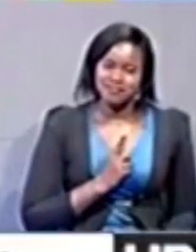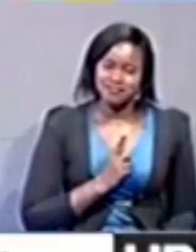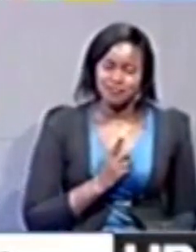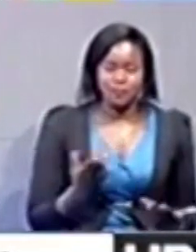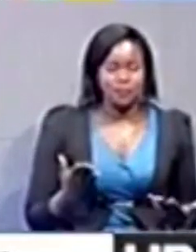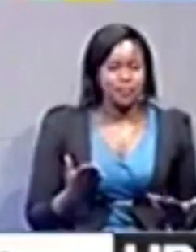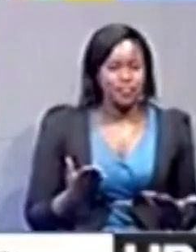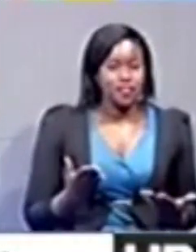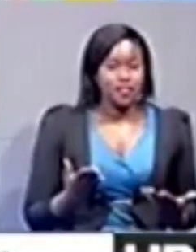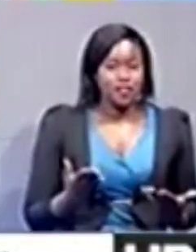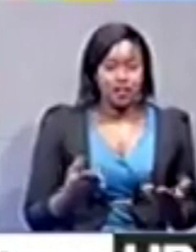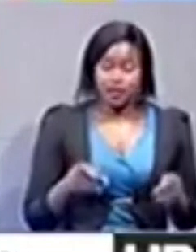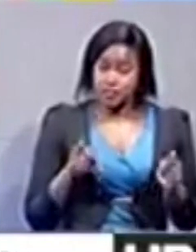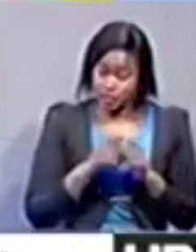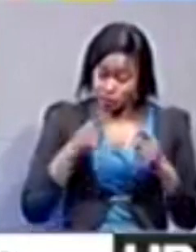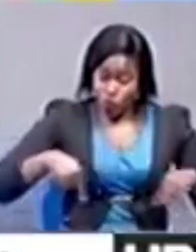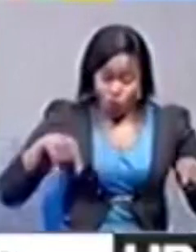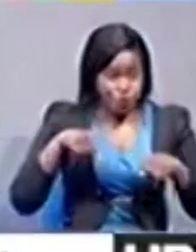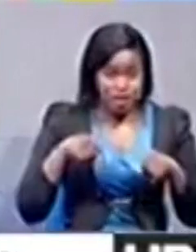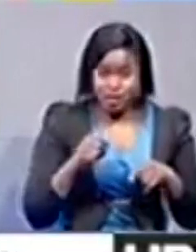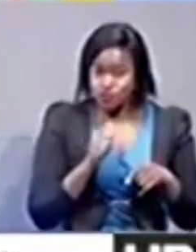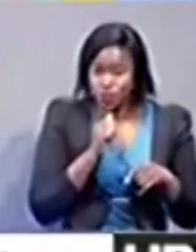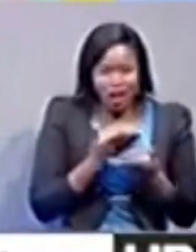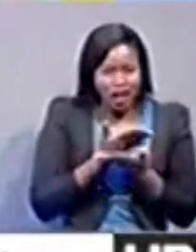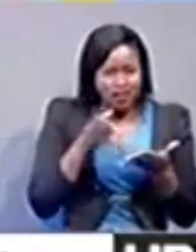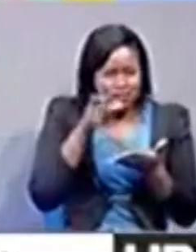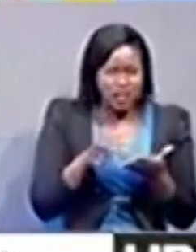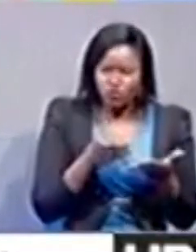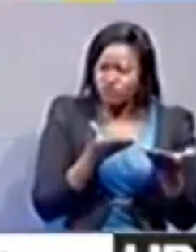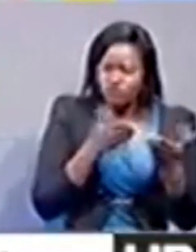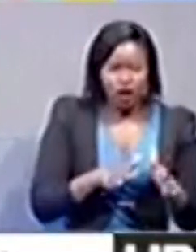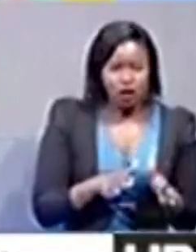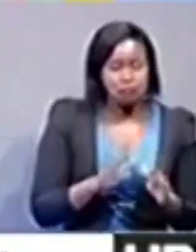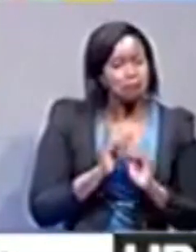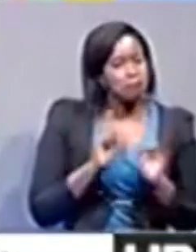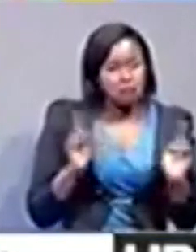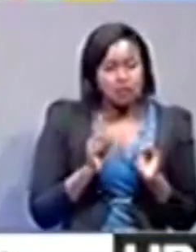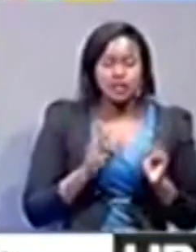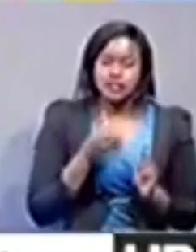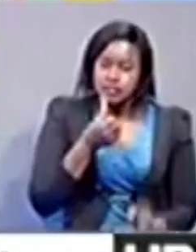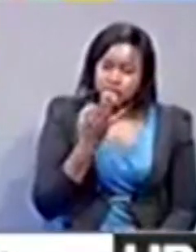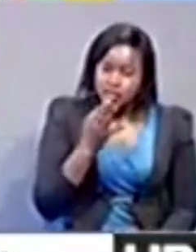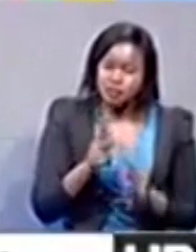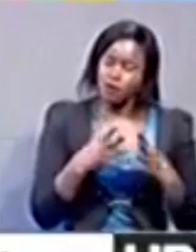That is why we have not lost anybody yet, and 63 people have been healed.